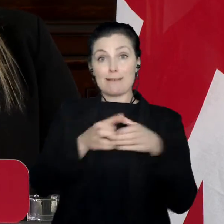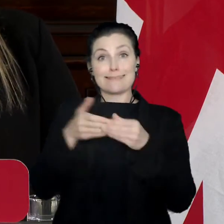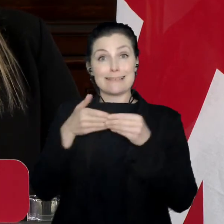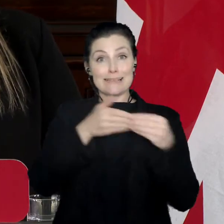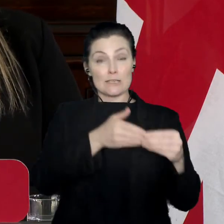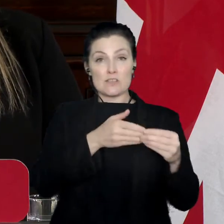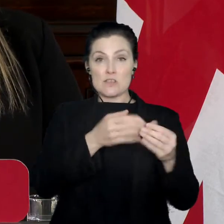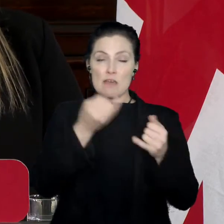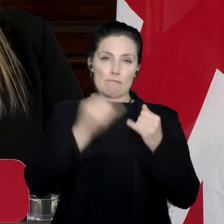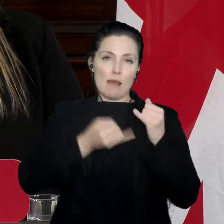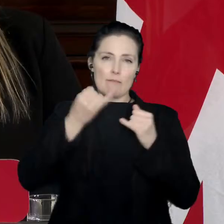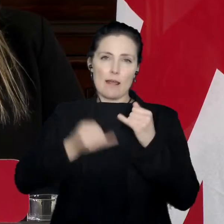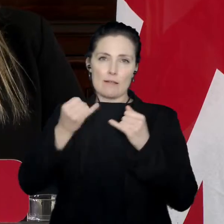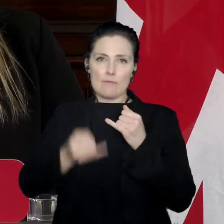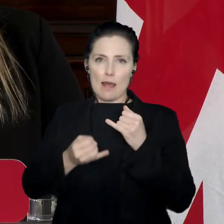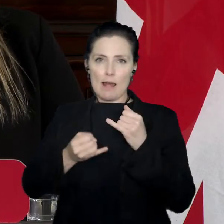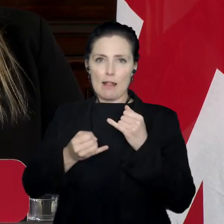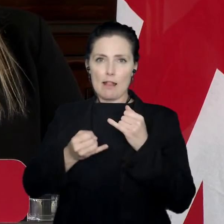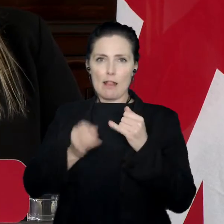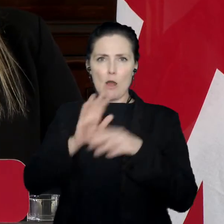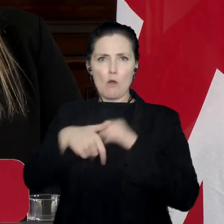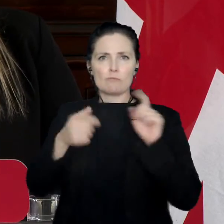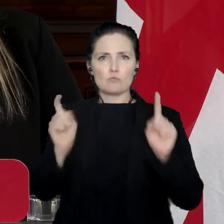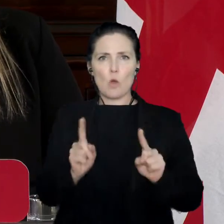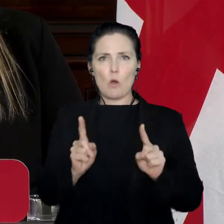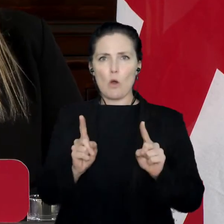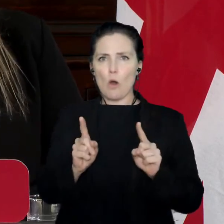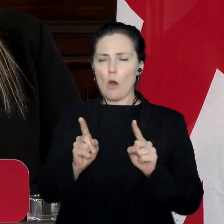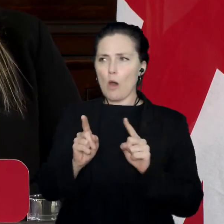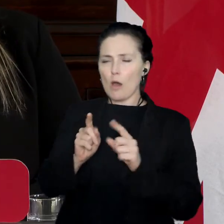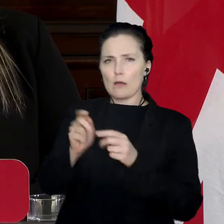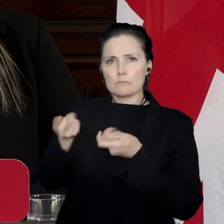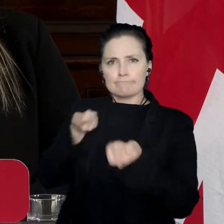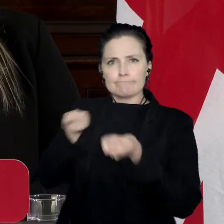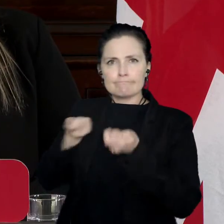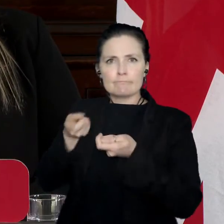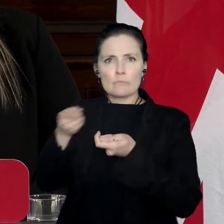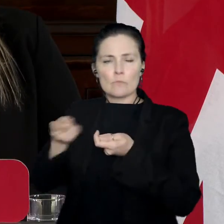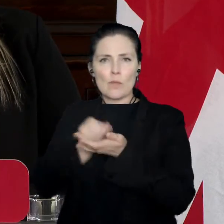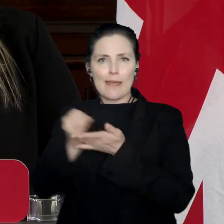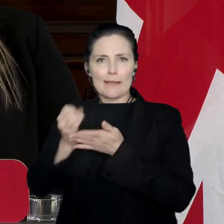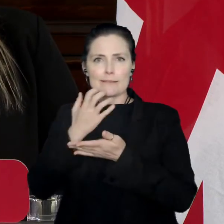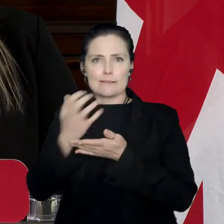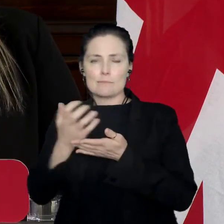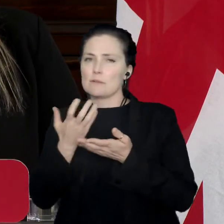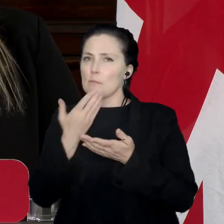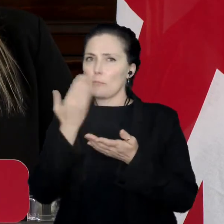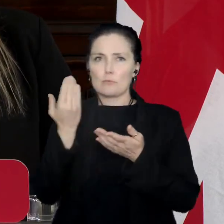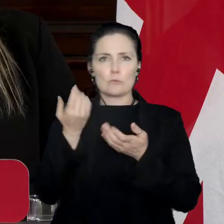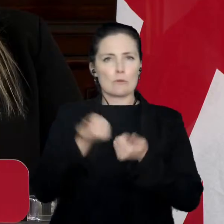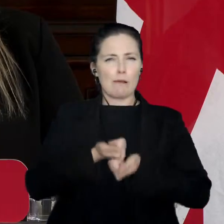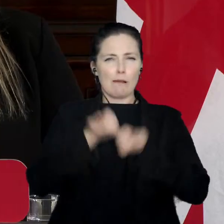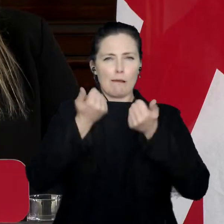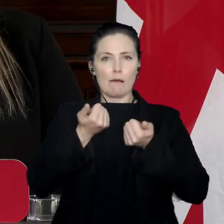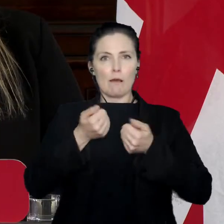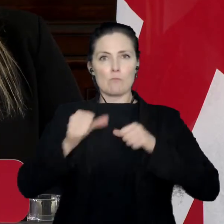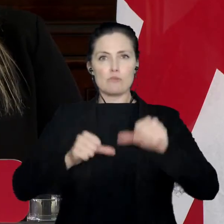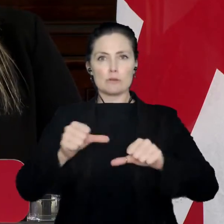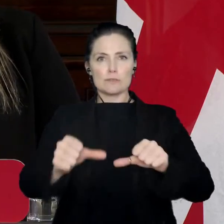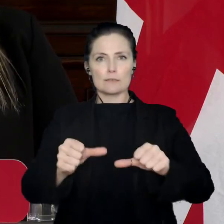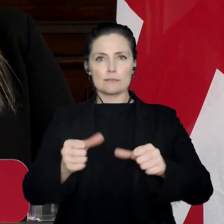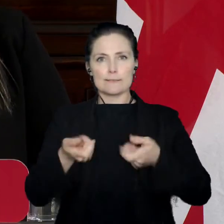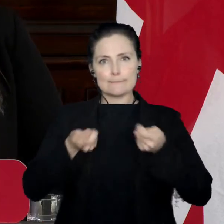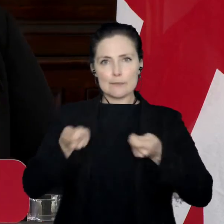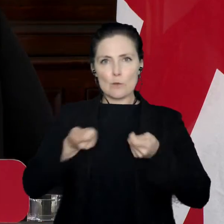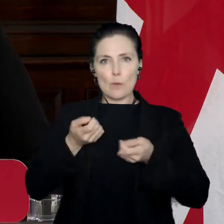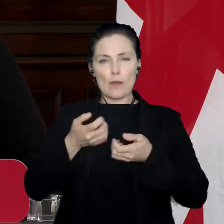addressing anti-Semitism and an inadequate process for handling anti-Semitism complaints.